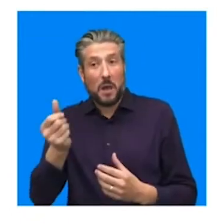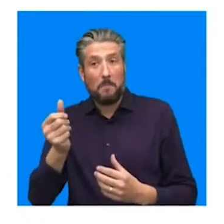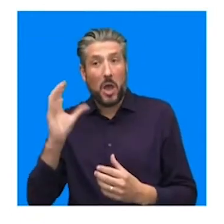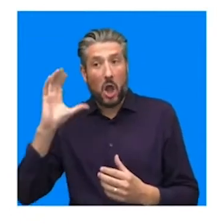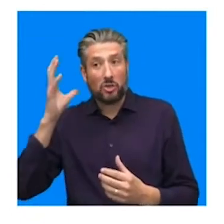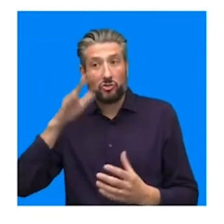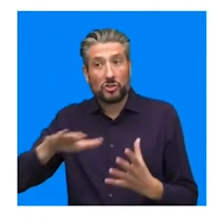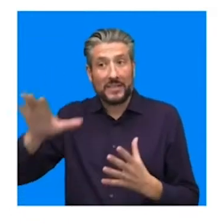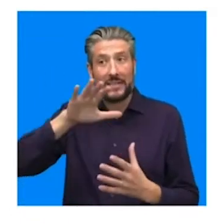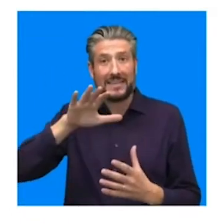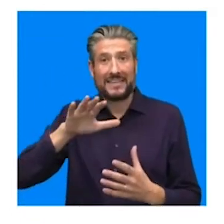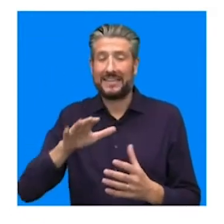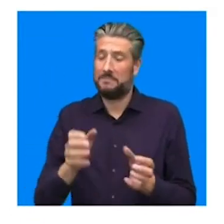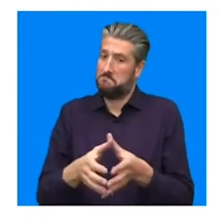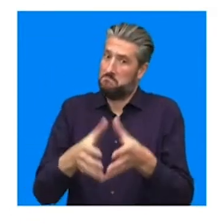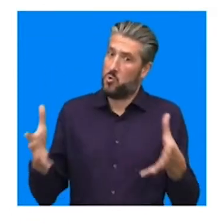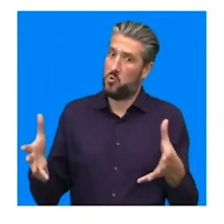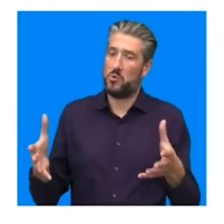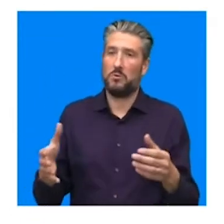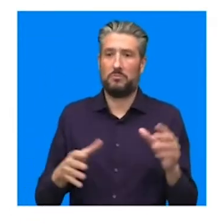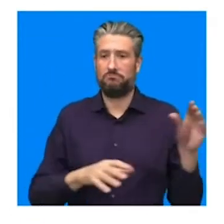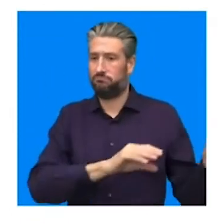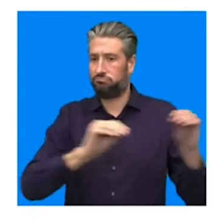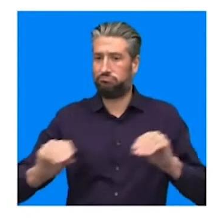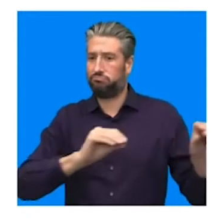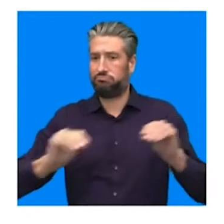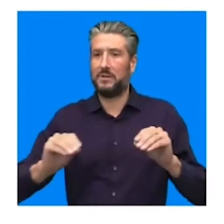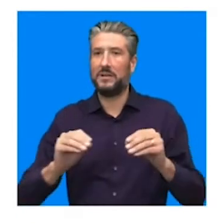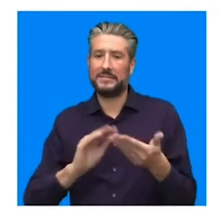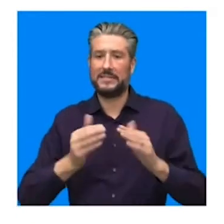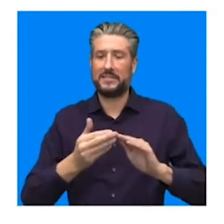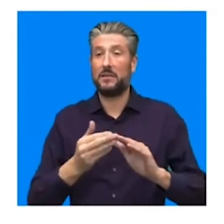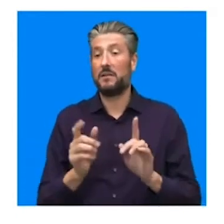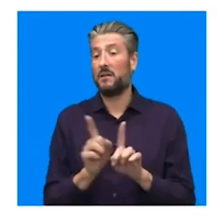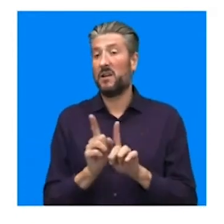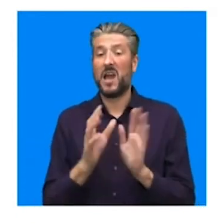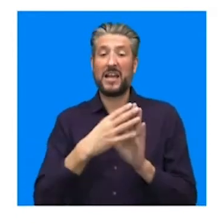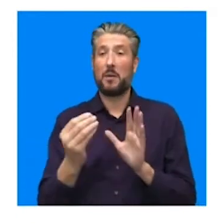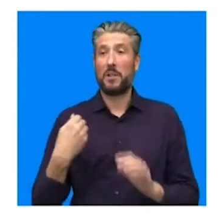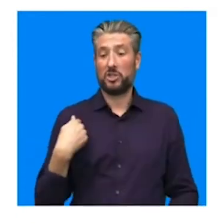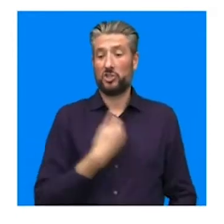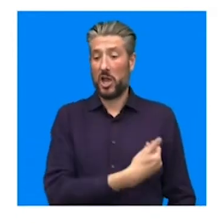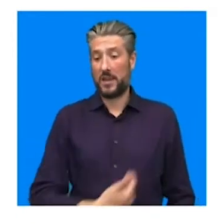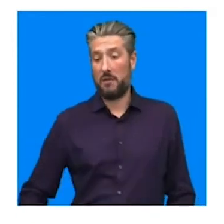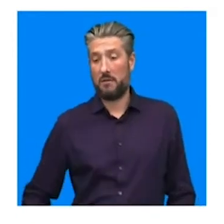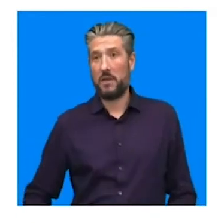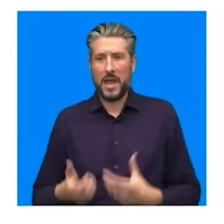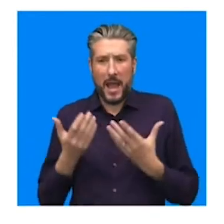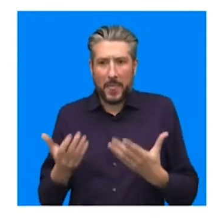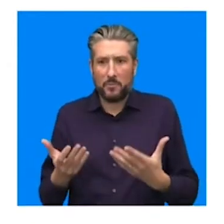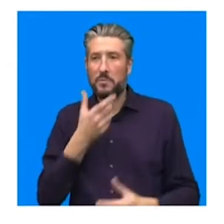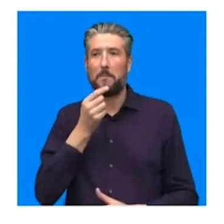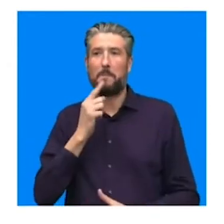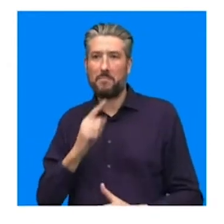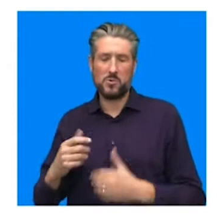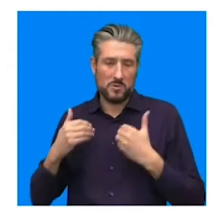into cities is even more dramatic. In China, for example, if they were to keep up with the demand to live in cities in that country, they'd have to build